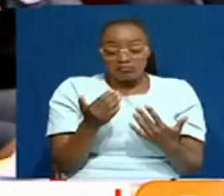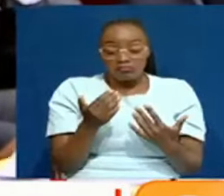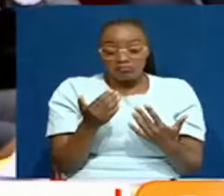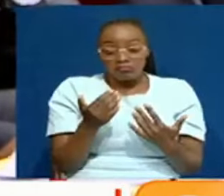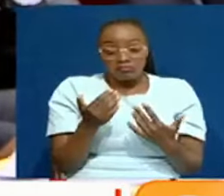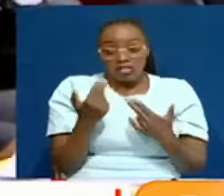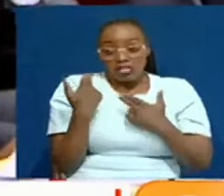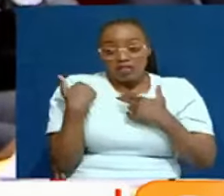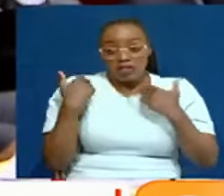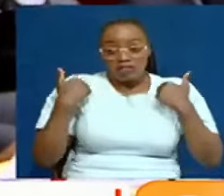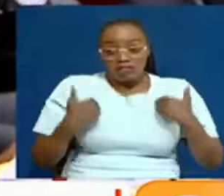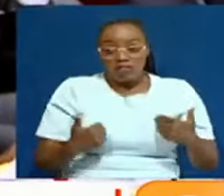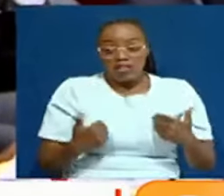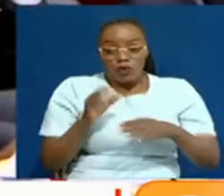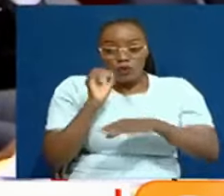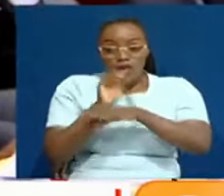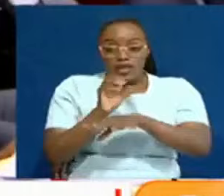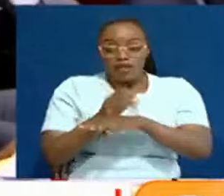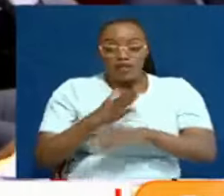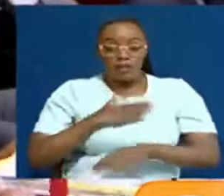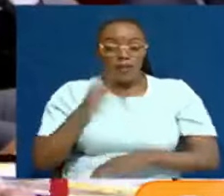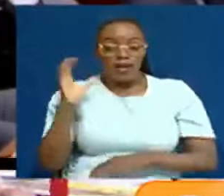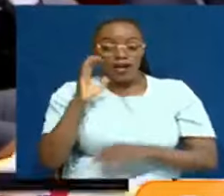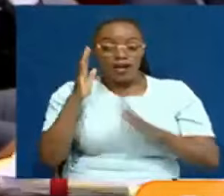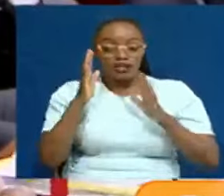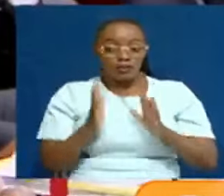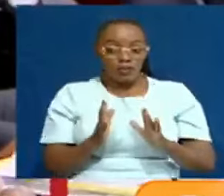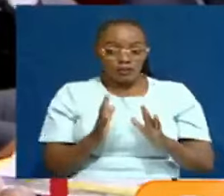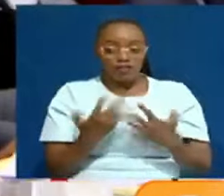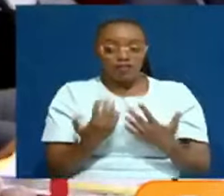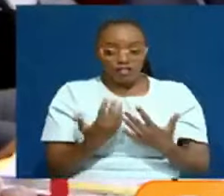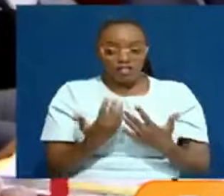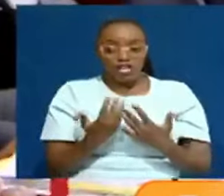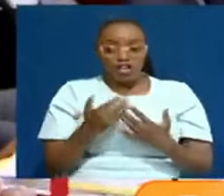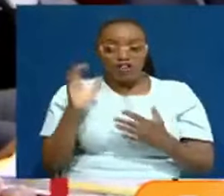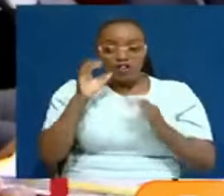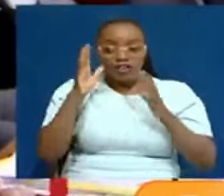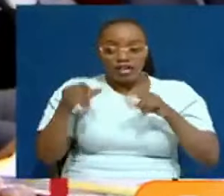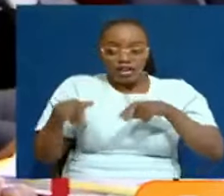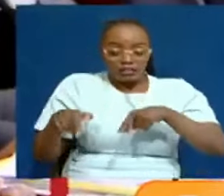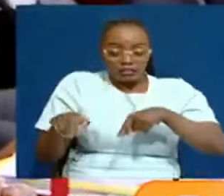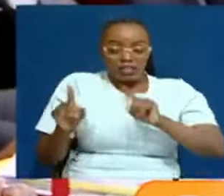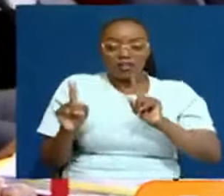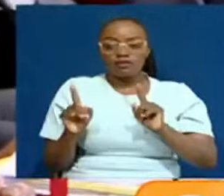So I will be advising the client, but it is for the client